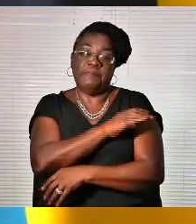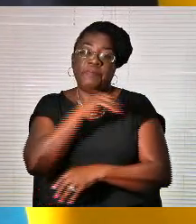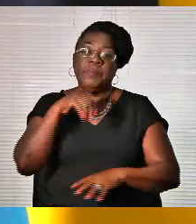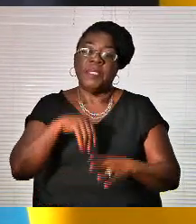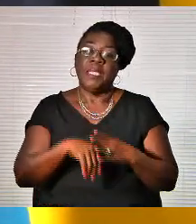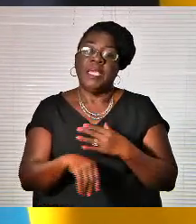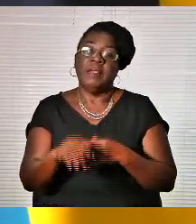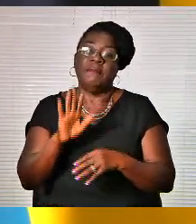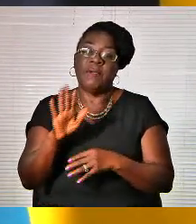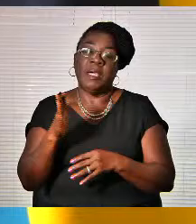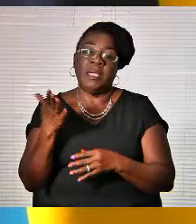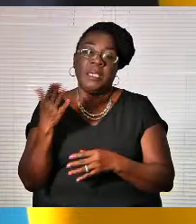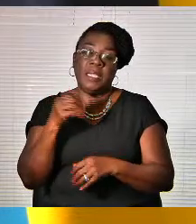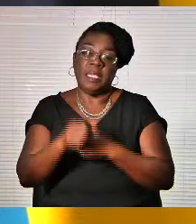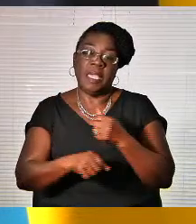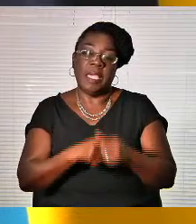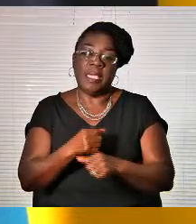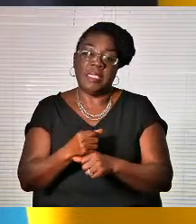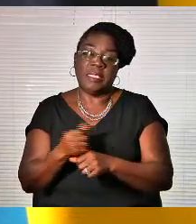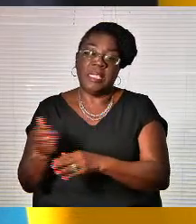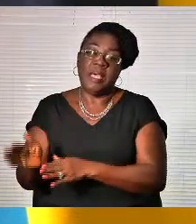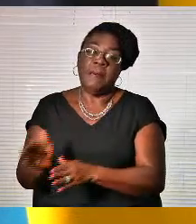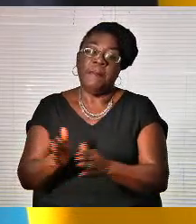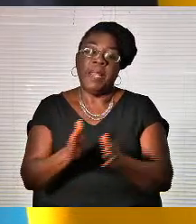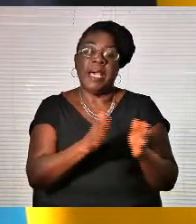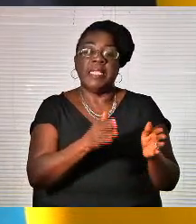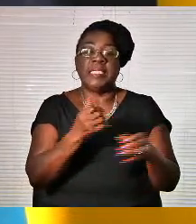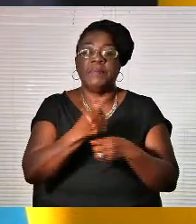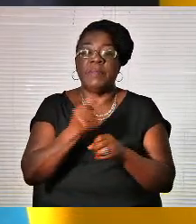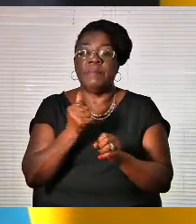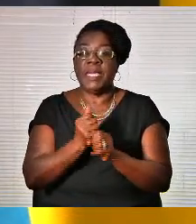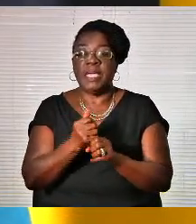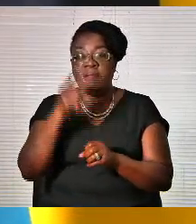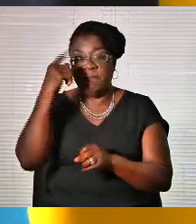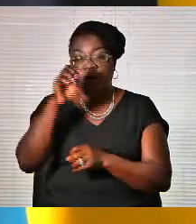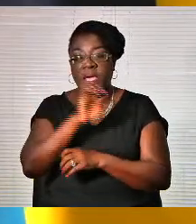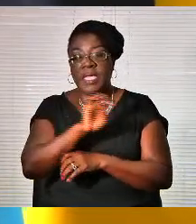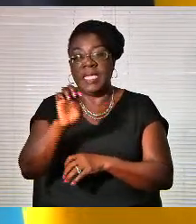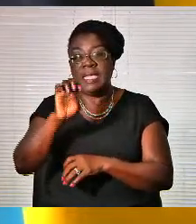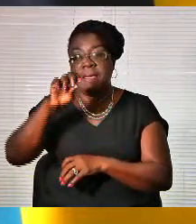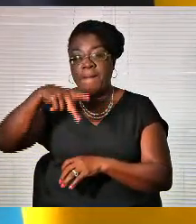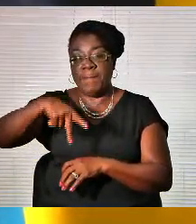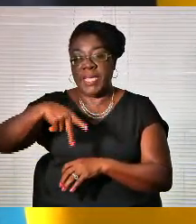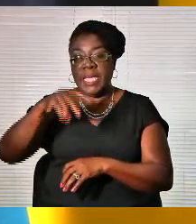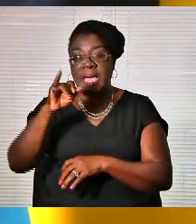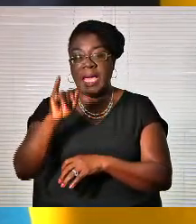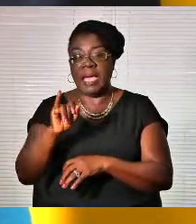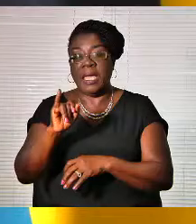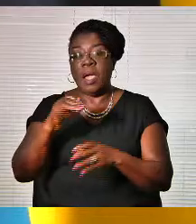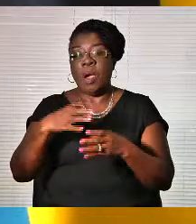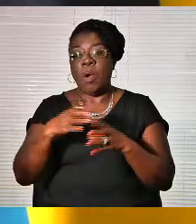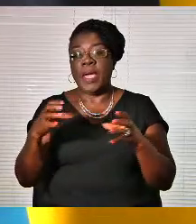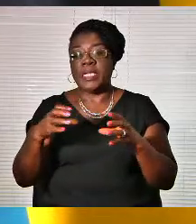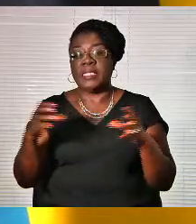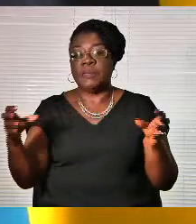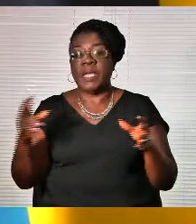years, arrangements have also been made for our EPI, or our expanded program on immunization